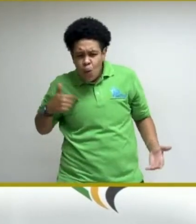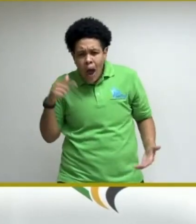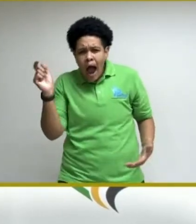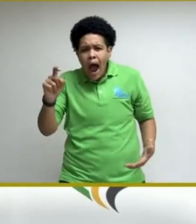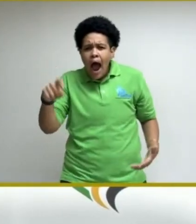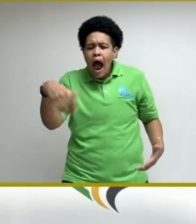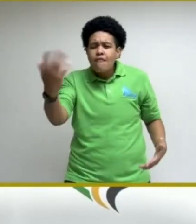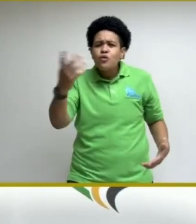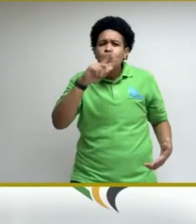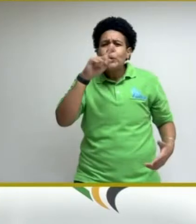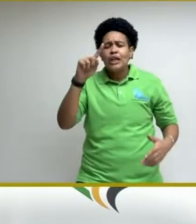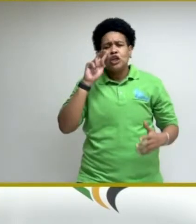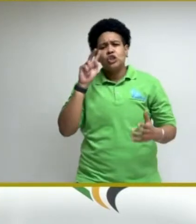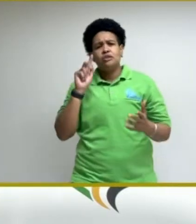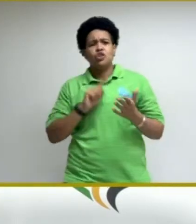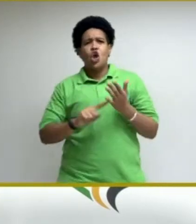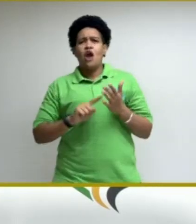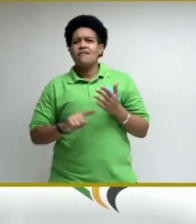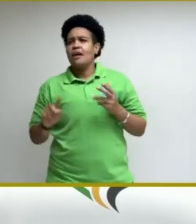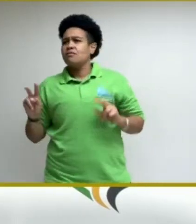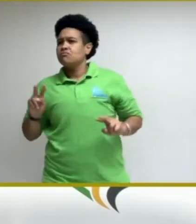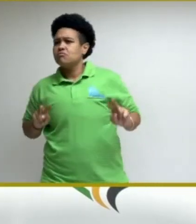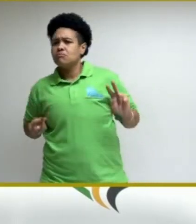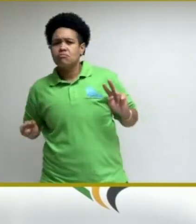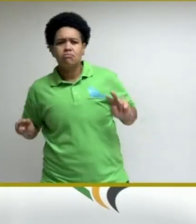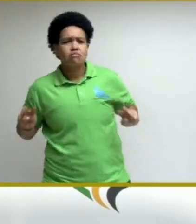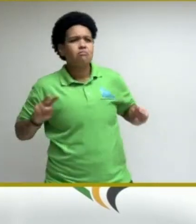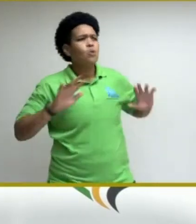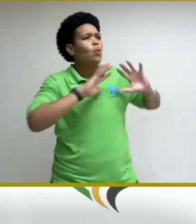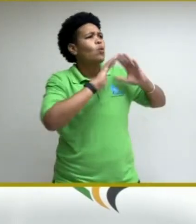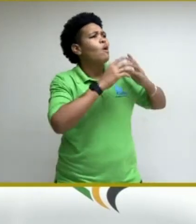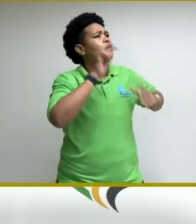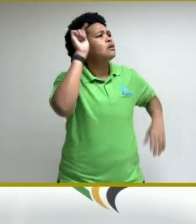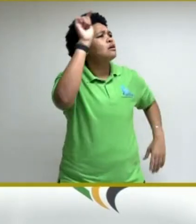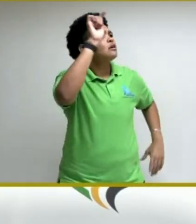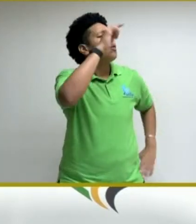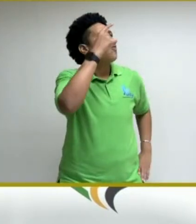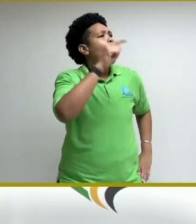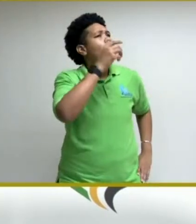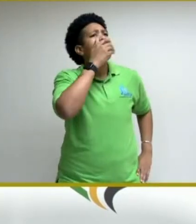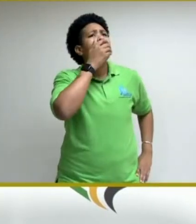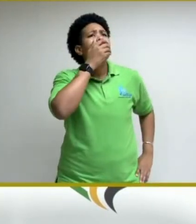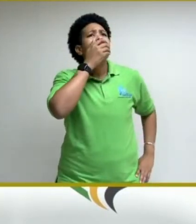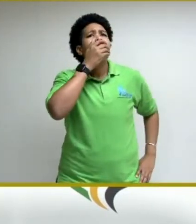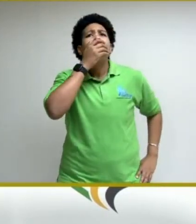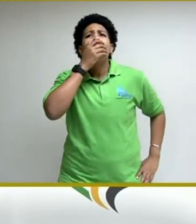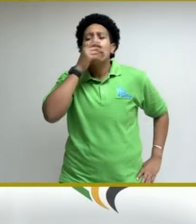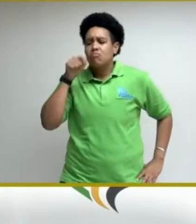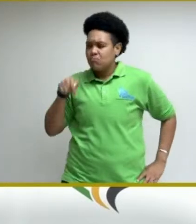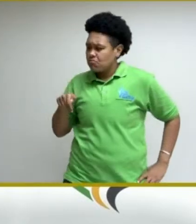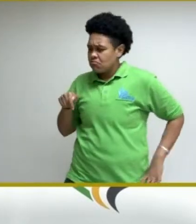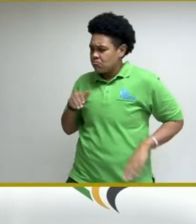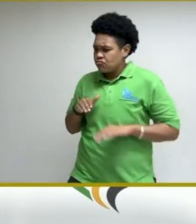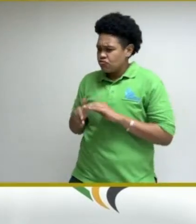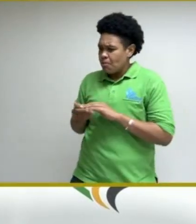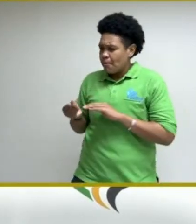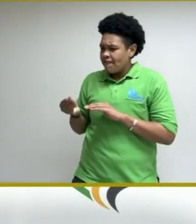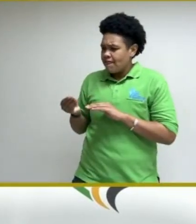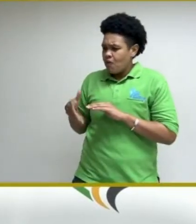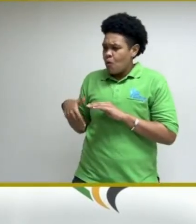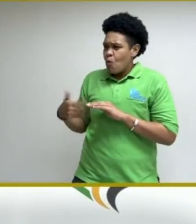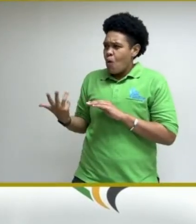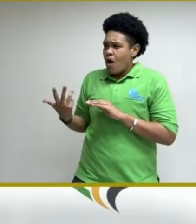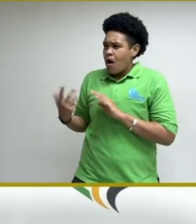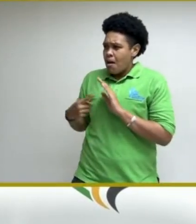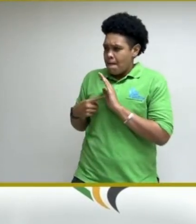to survey the landscape, look at what is happening in other countries, look at our own experiences, do our